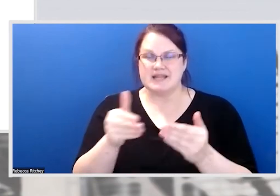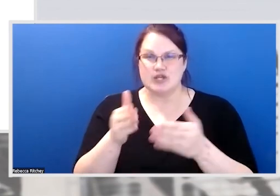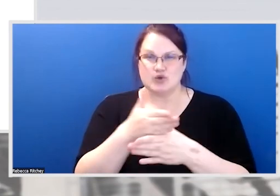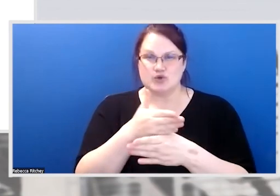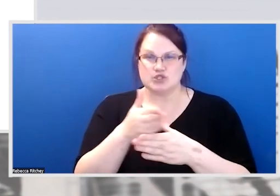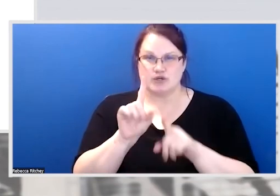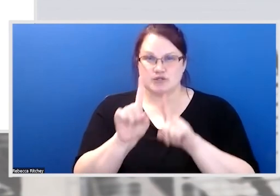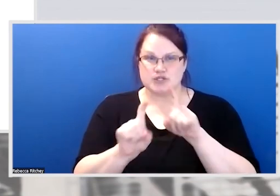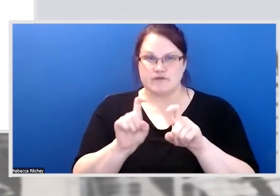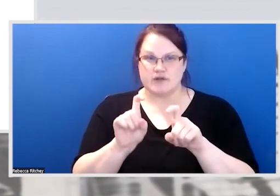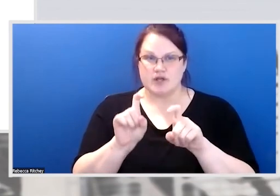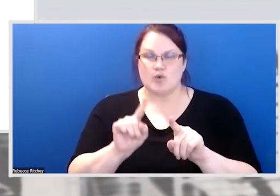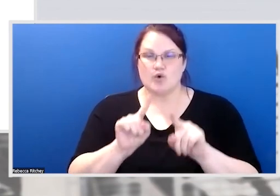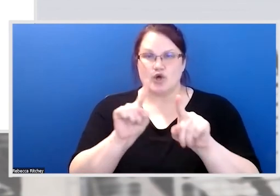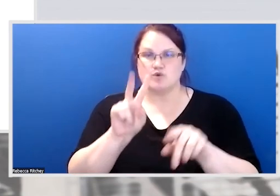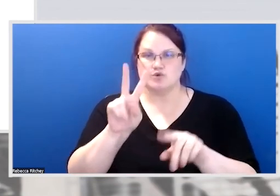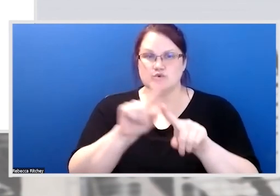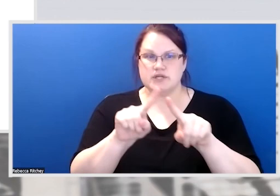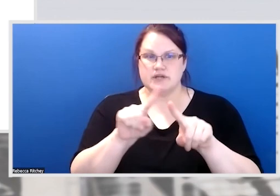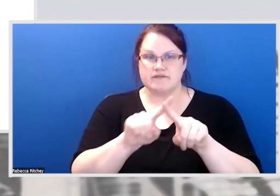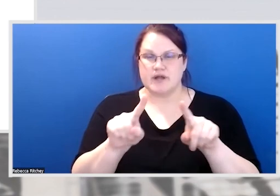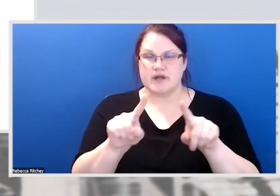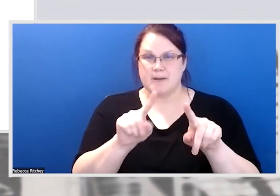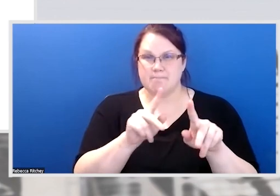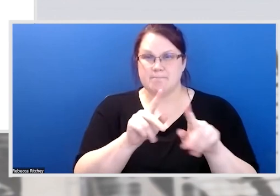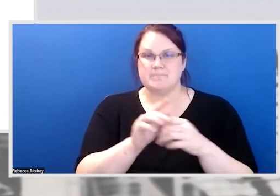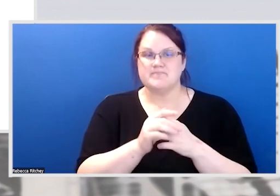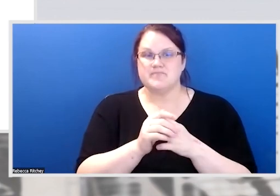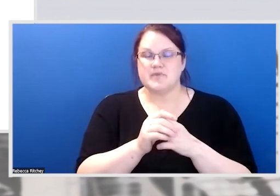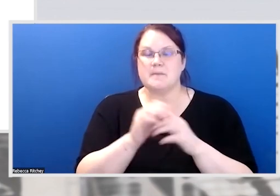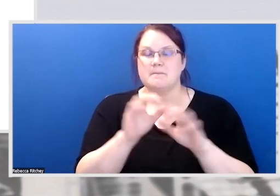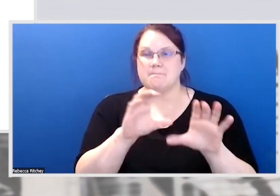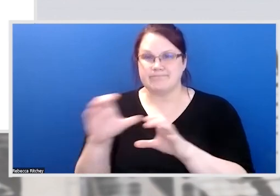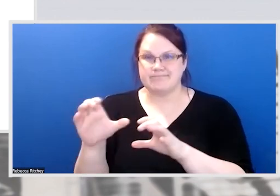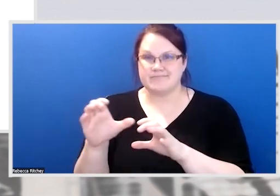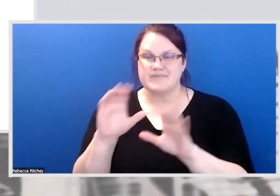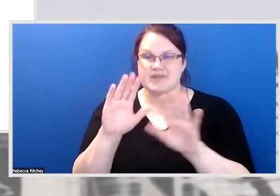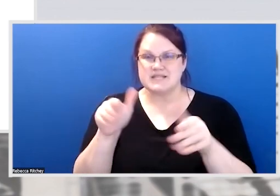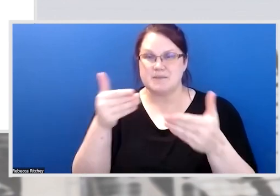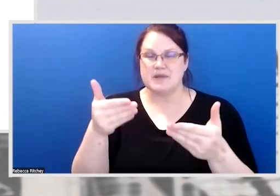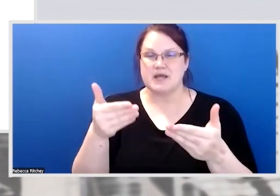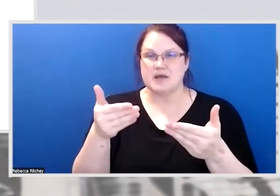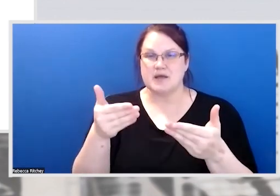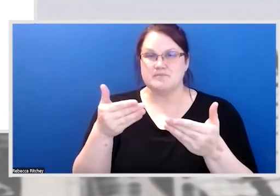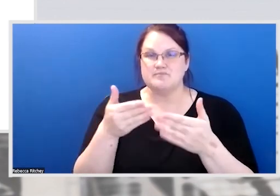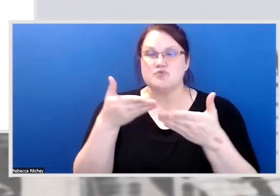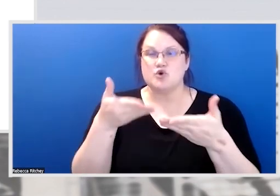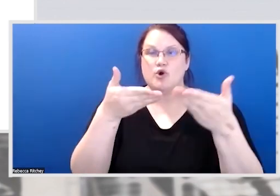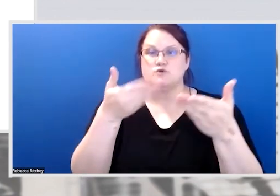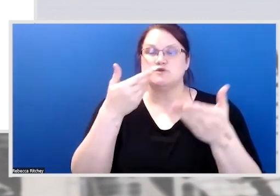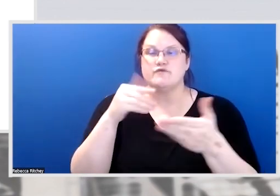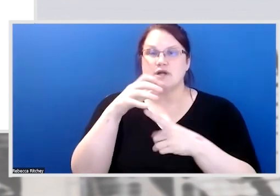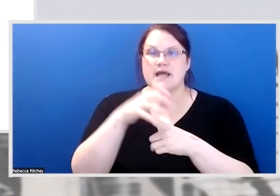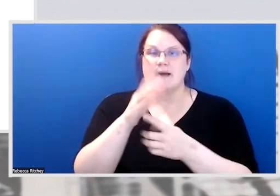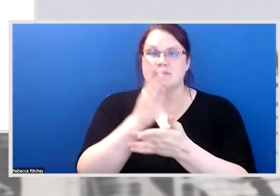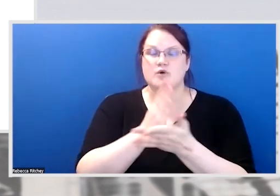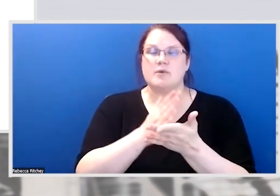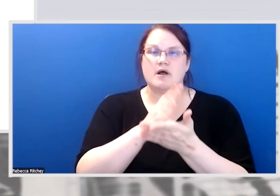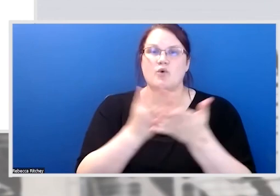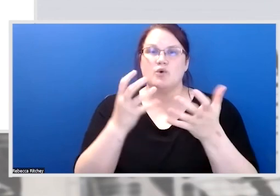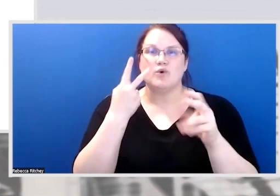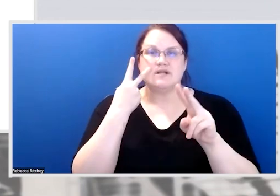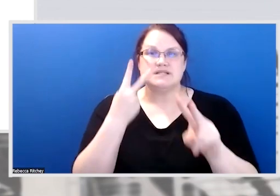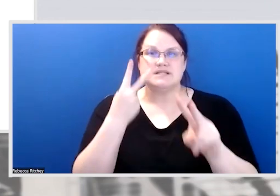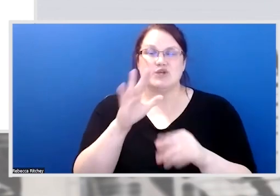go to those 2 parties as well. They're the parties who submit the proposals for the capital budget. So we want to make sure that they're seeing your comments